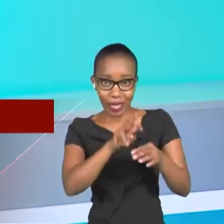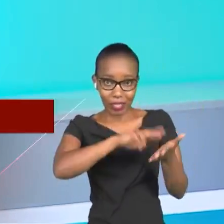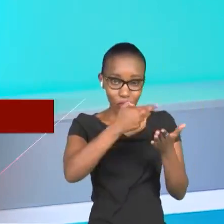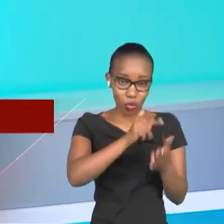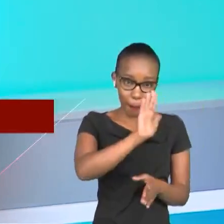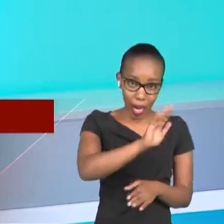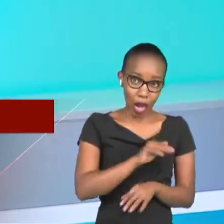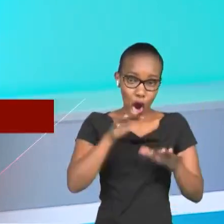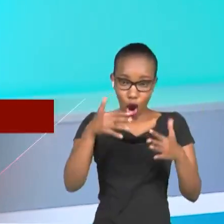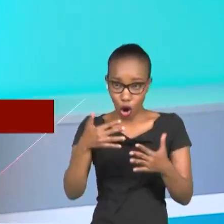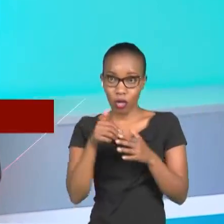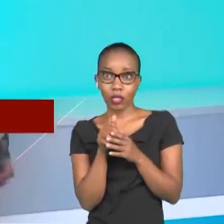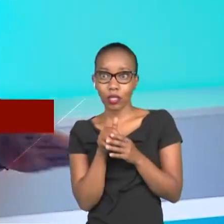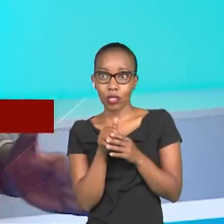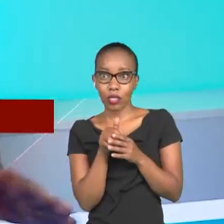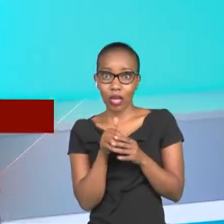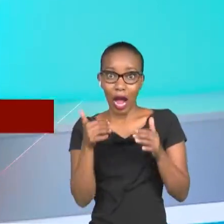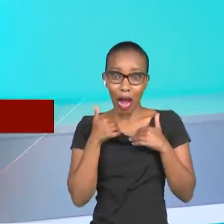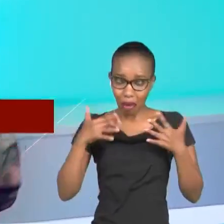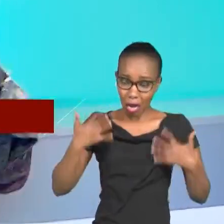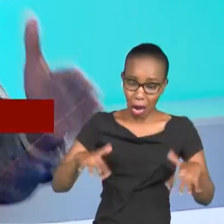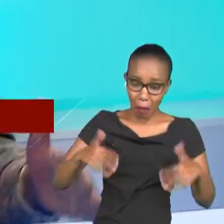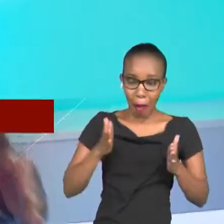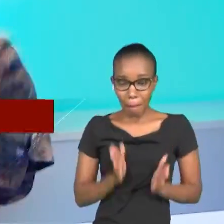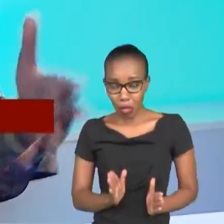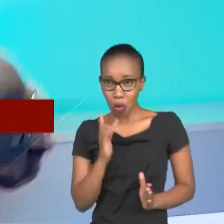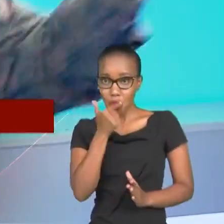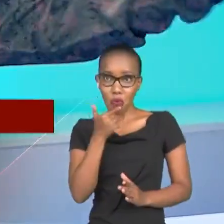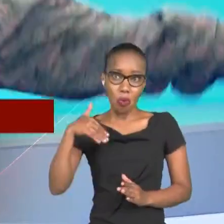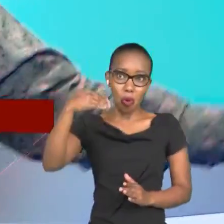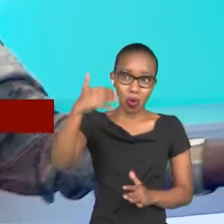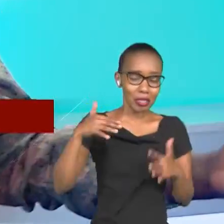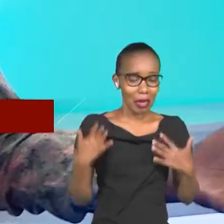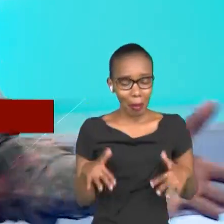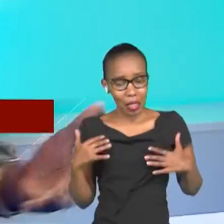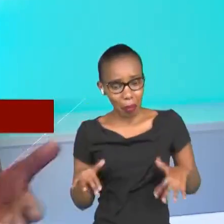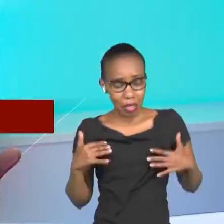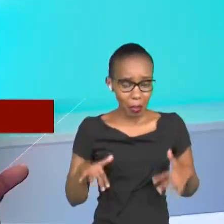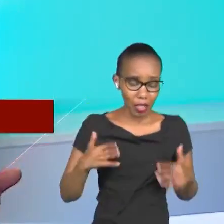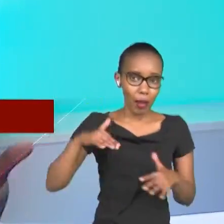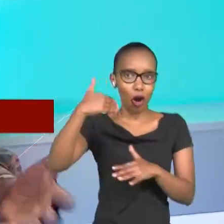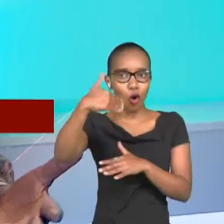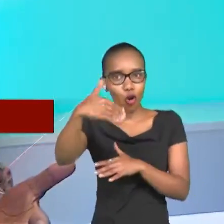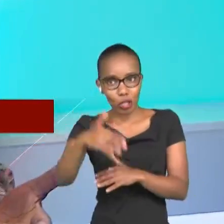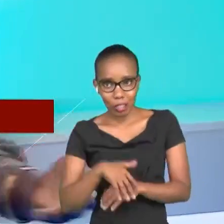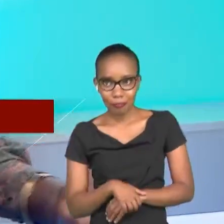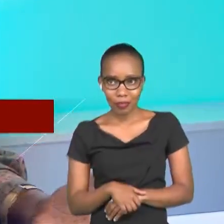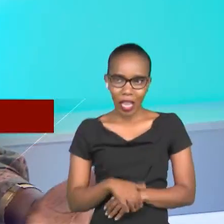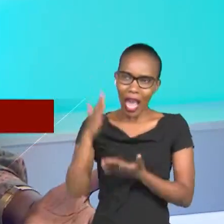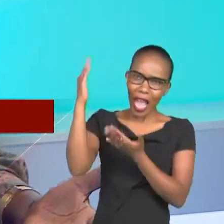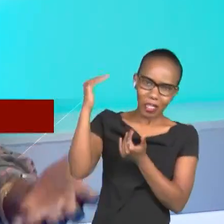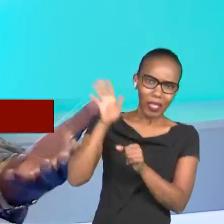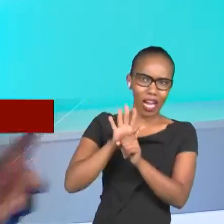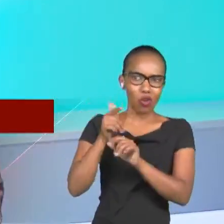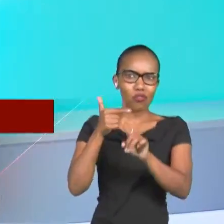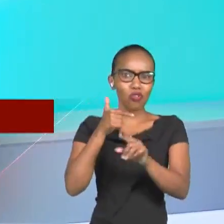resources, or either you bring a drama person whom you accept drama all the way. And there is nothing much you expect from Sonko. So